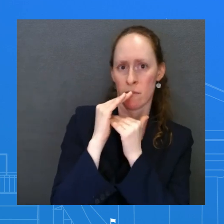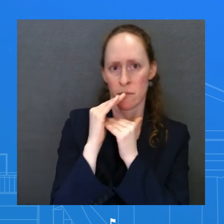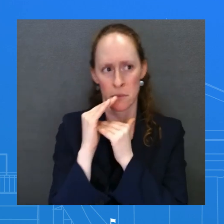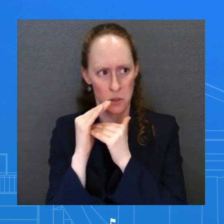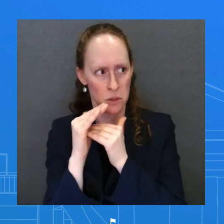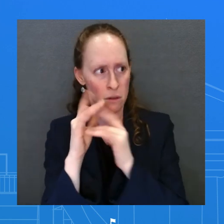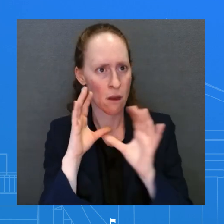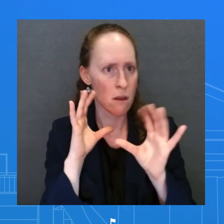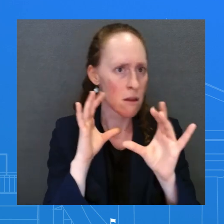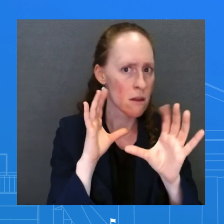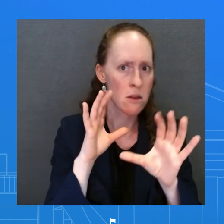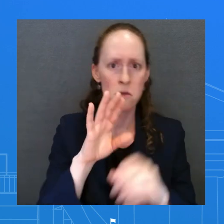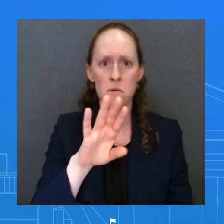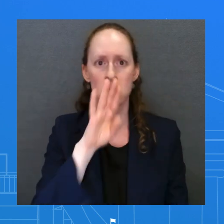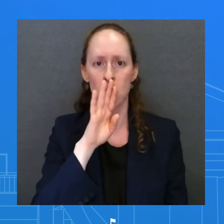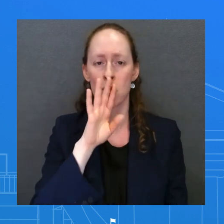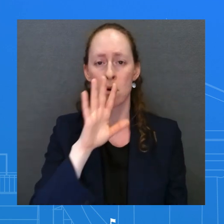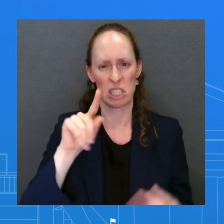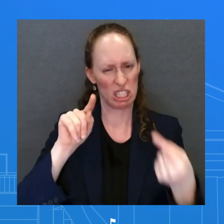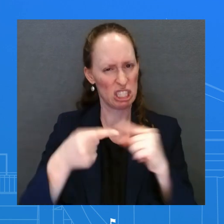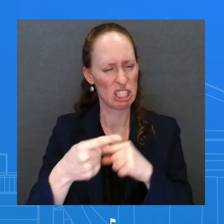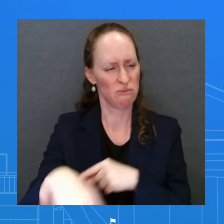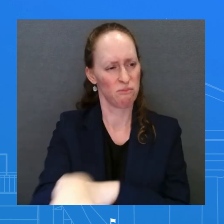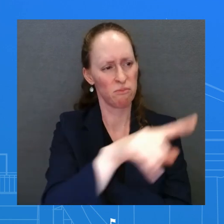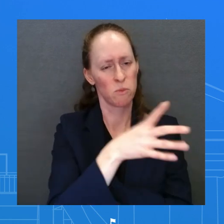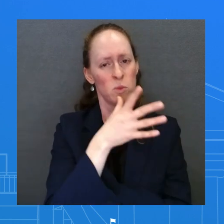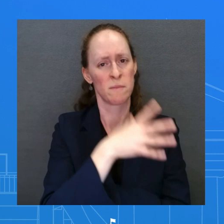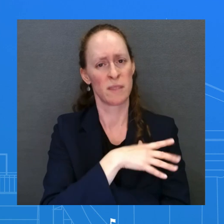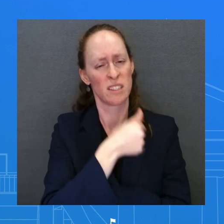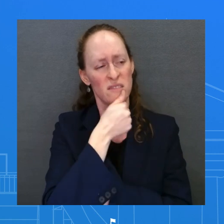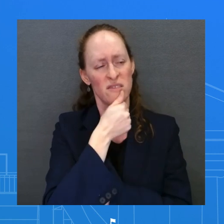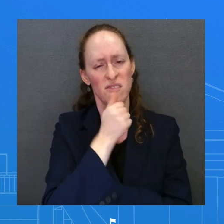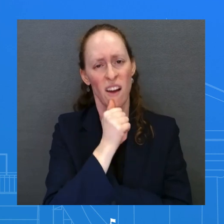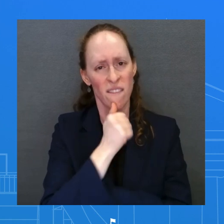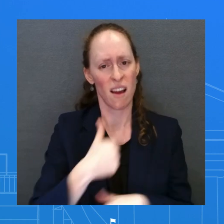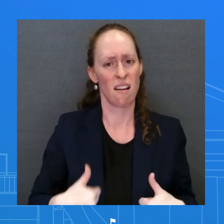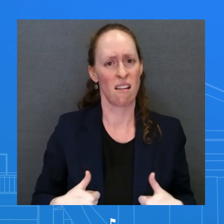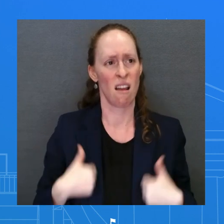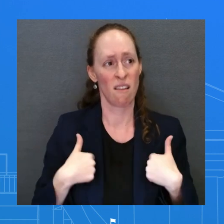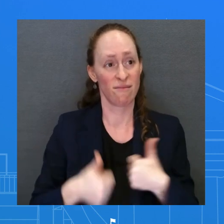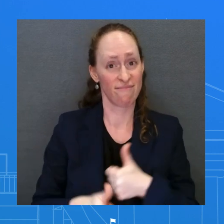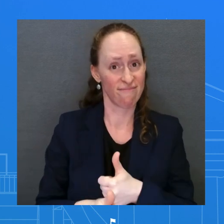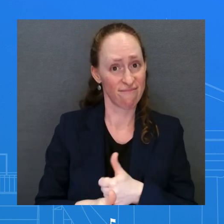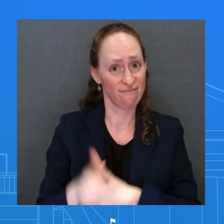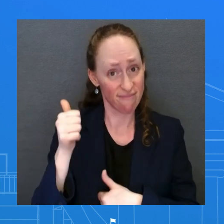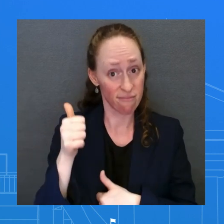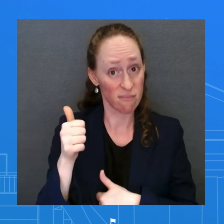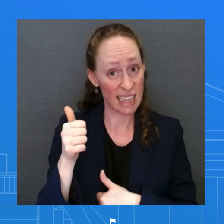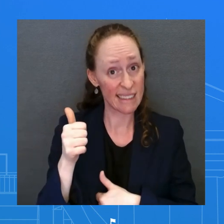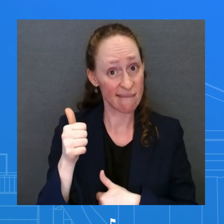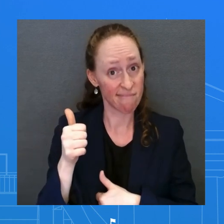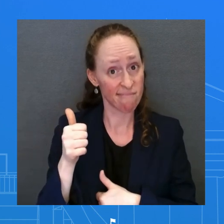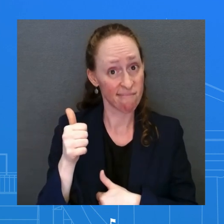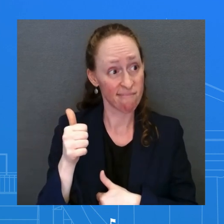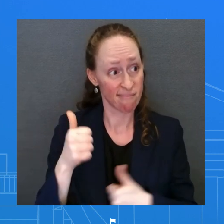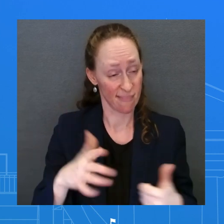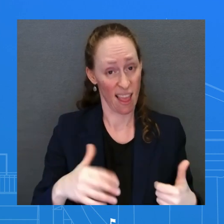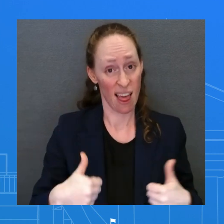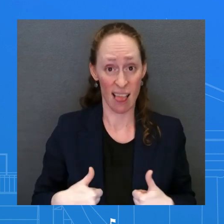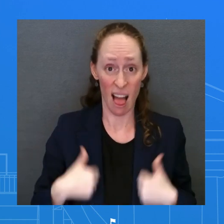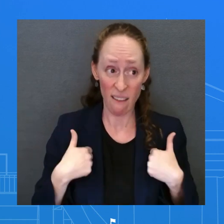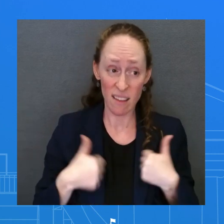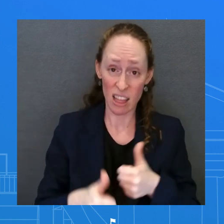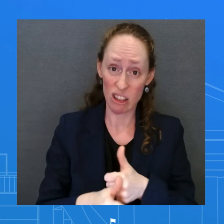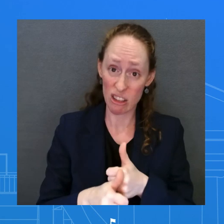It's put their lives at risk. Literally put their lives at risk. This is what we have seen. this past year with these really extreme pieces